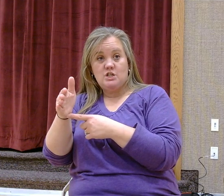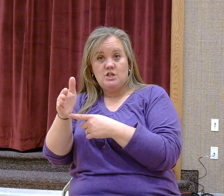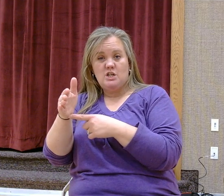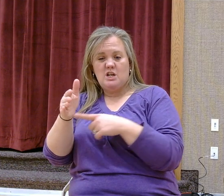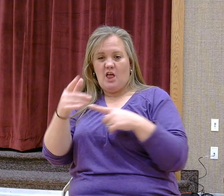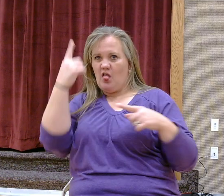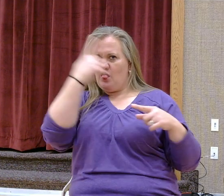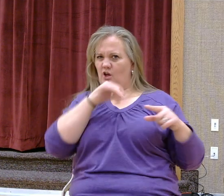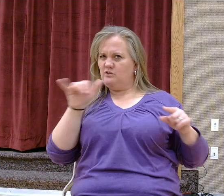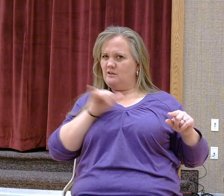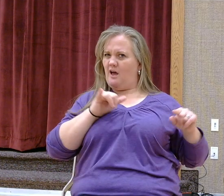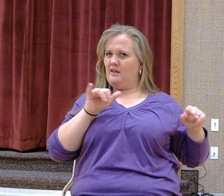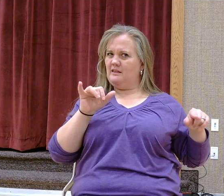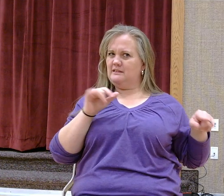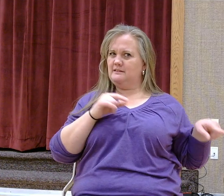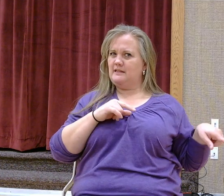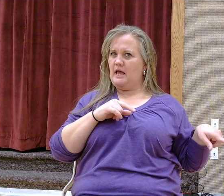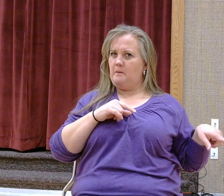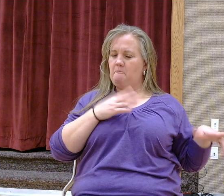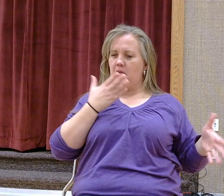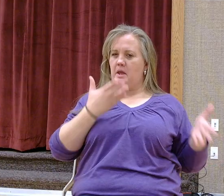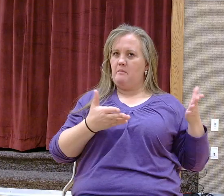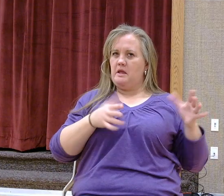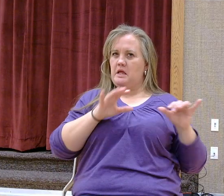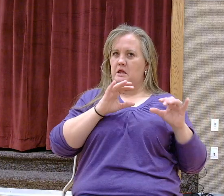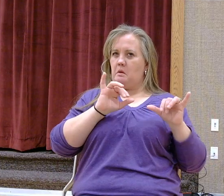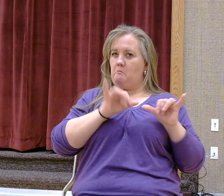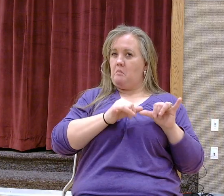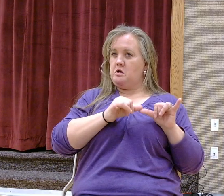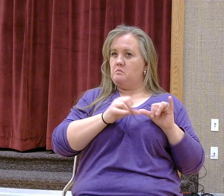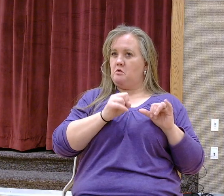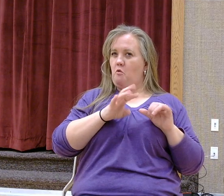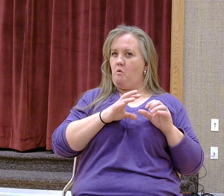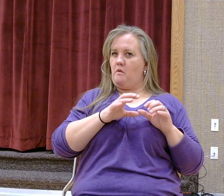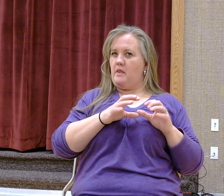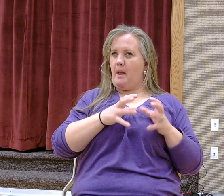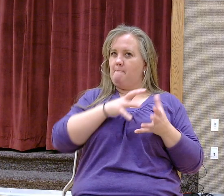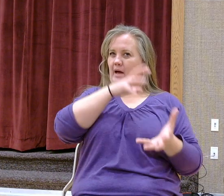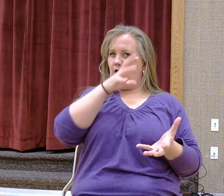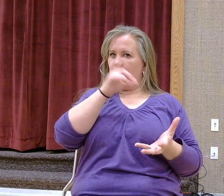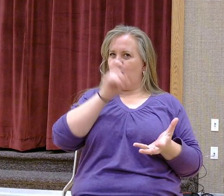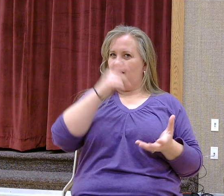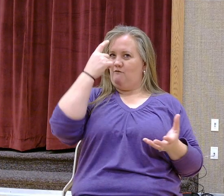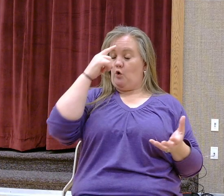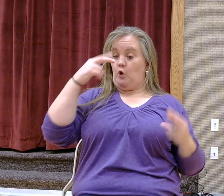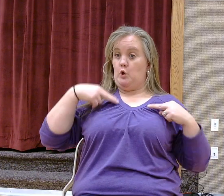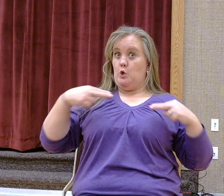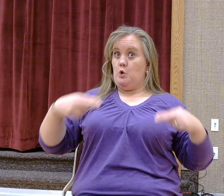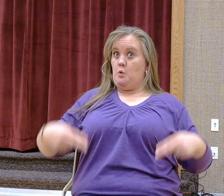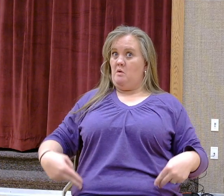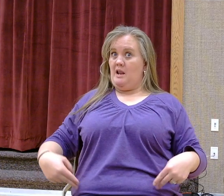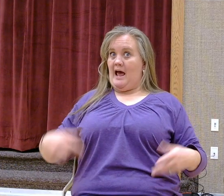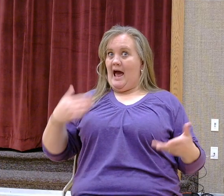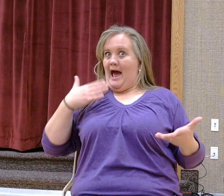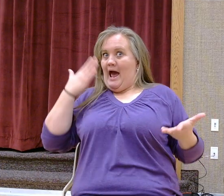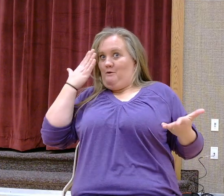exact same thing. Now, the measurements and what you need, I don't know, but I don't know if that was like a fake